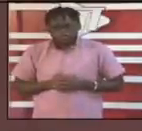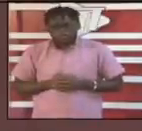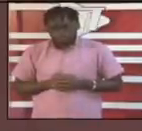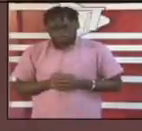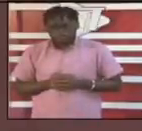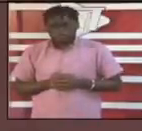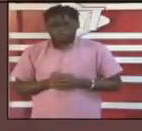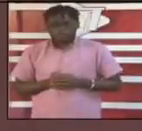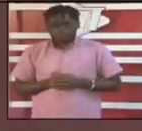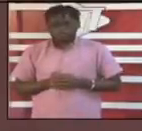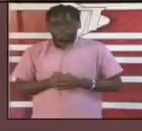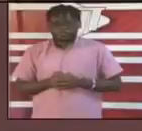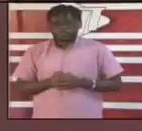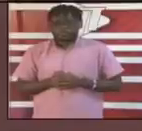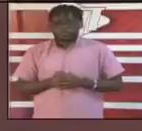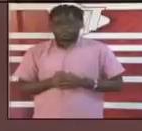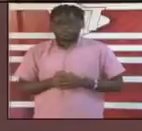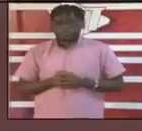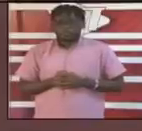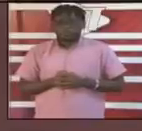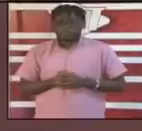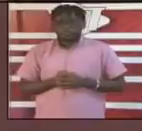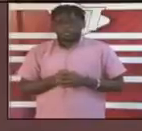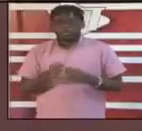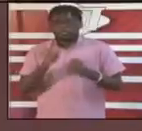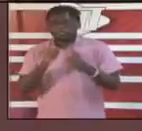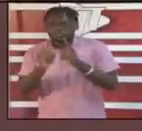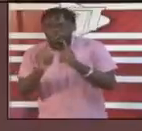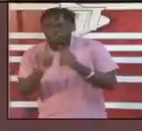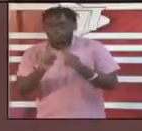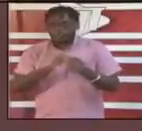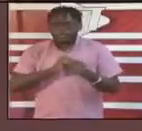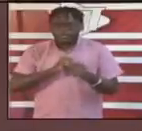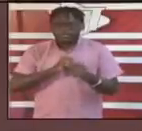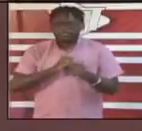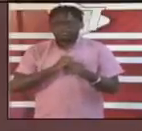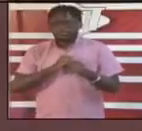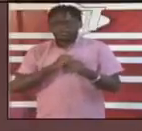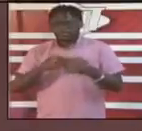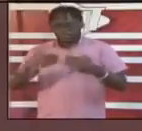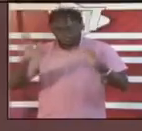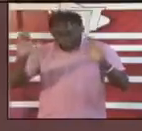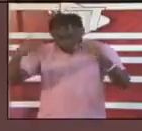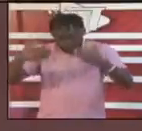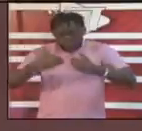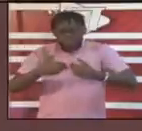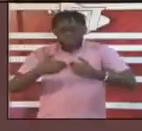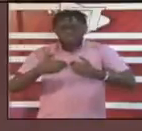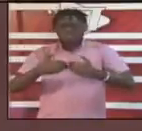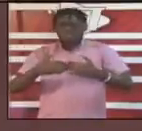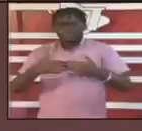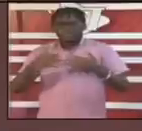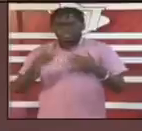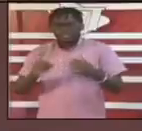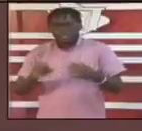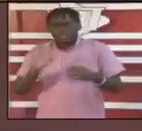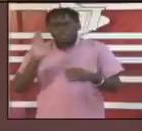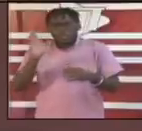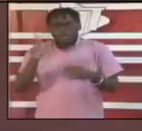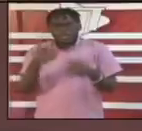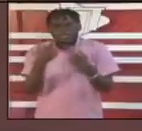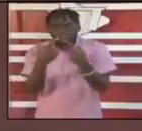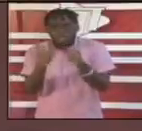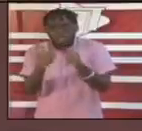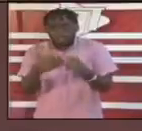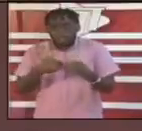positive words to yourself, such as, "I can do this. I am going to try my best."